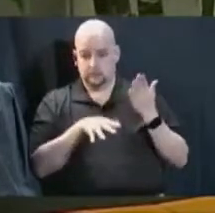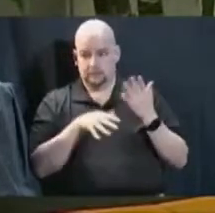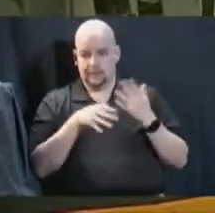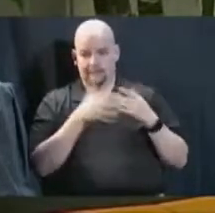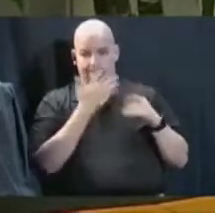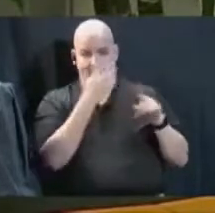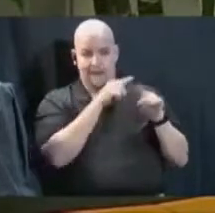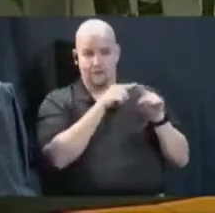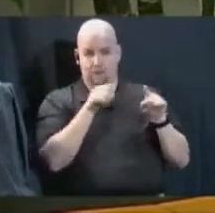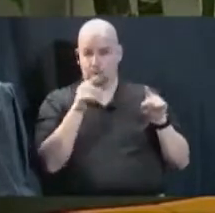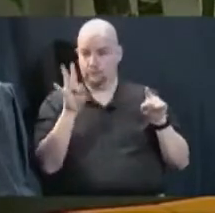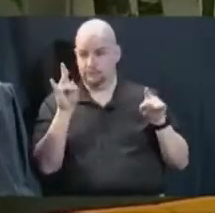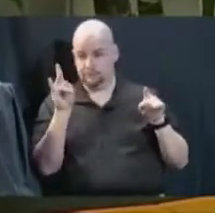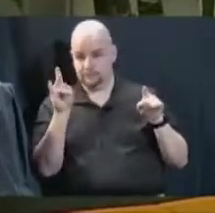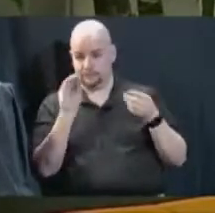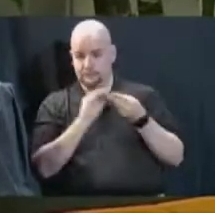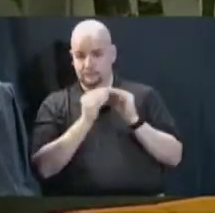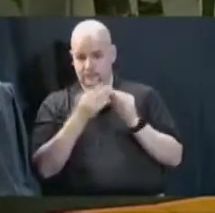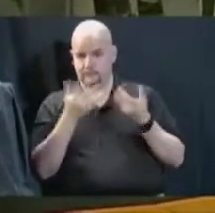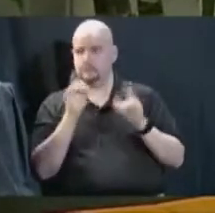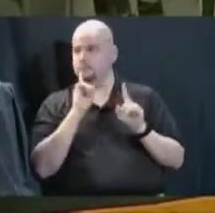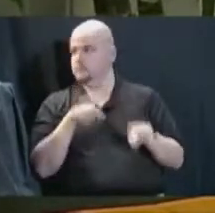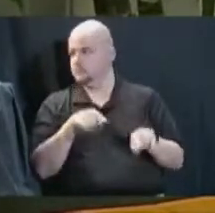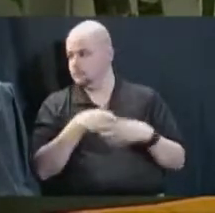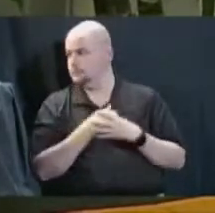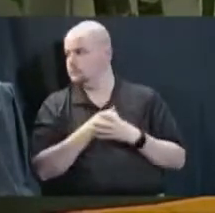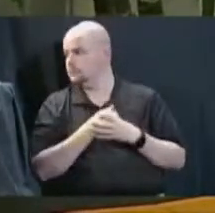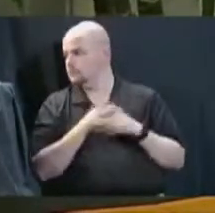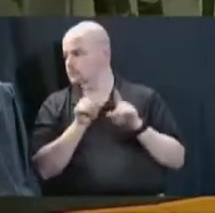through 17 numbers are also reported.